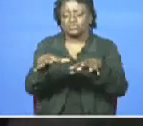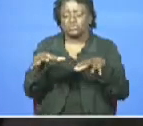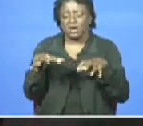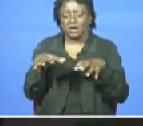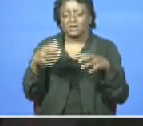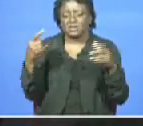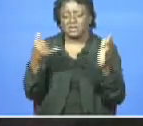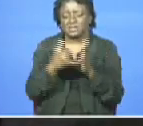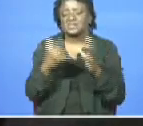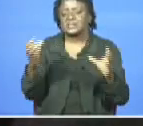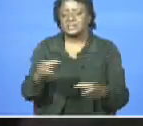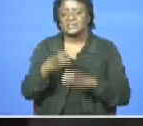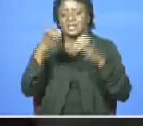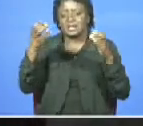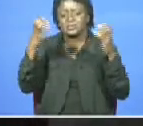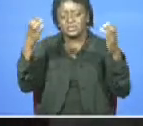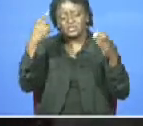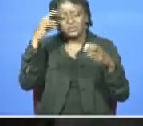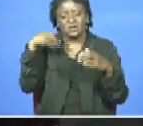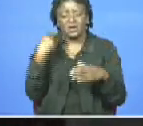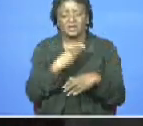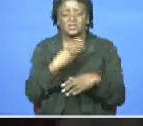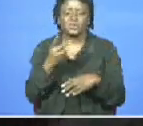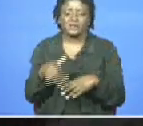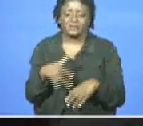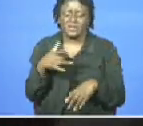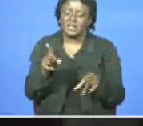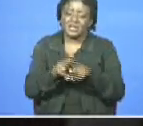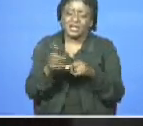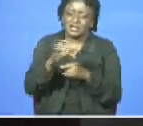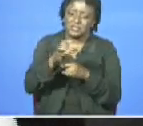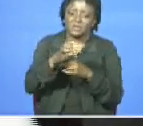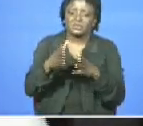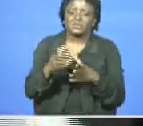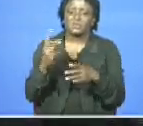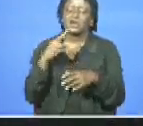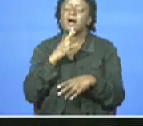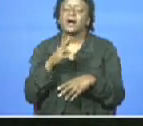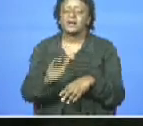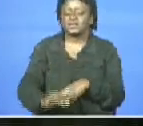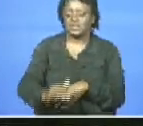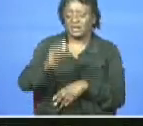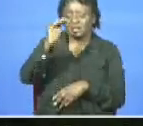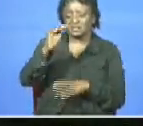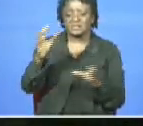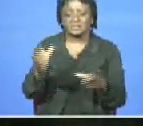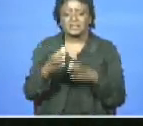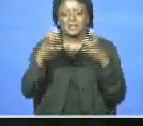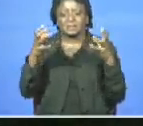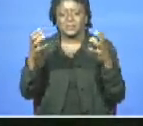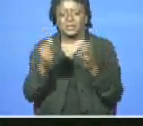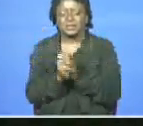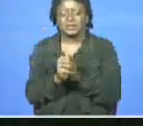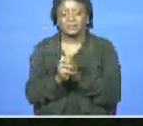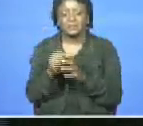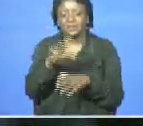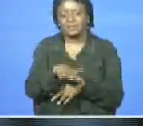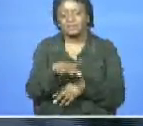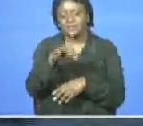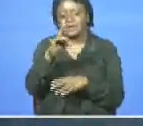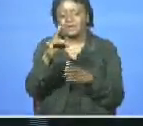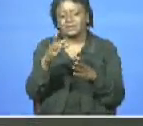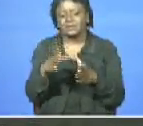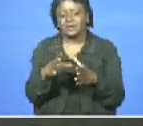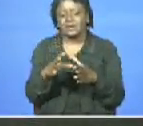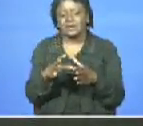celebration for us. You know, we feel like champions. We are giants and we are celebrating. Well, founder of Emanji